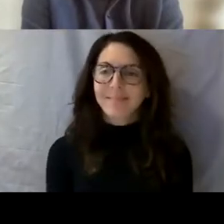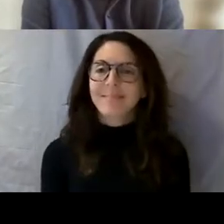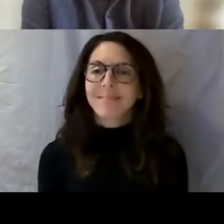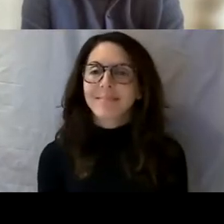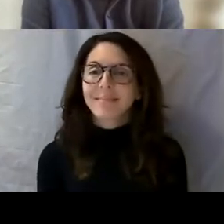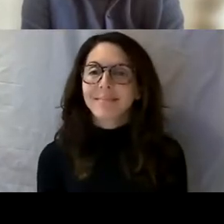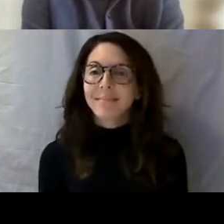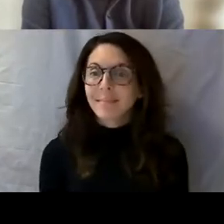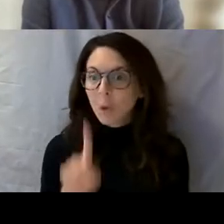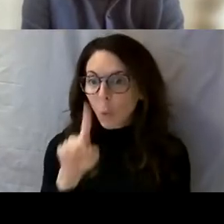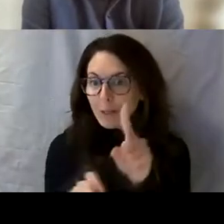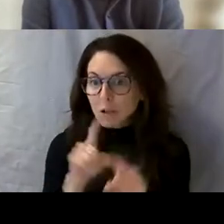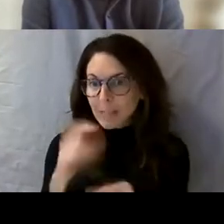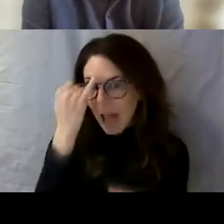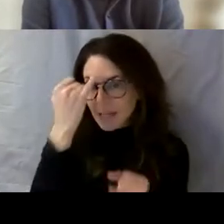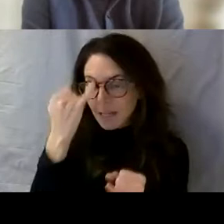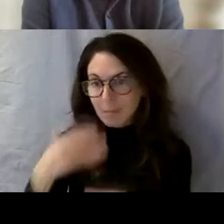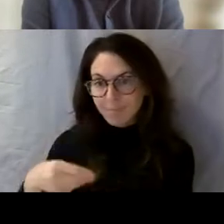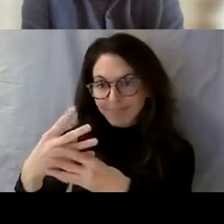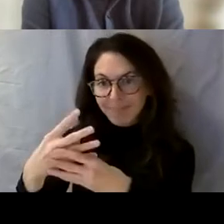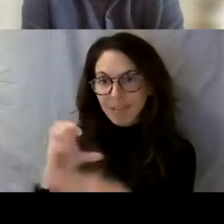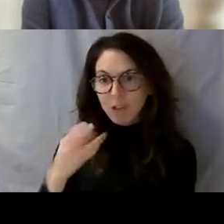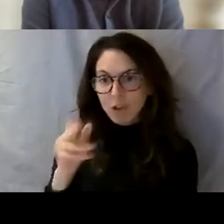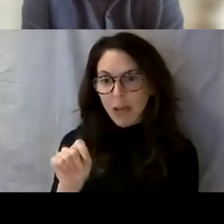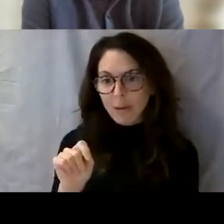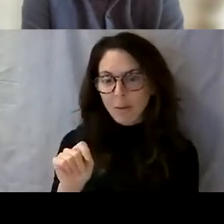are appearing in our Q&A.